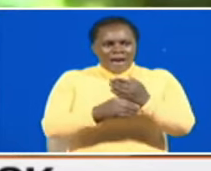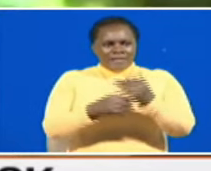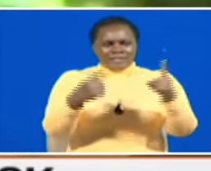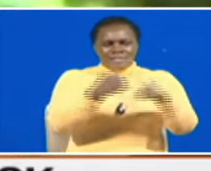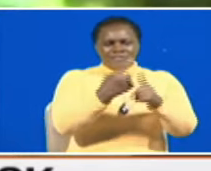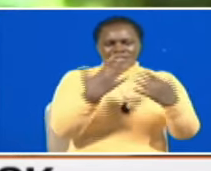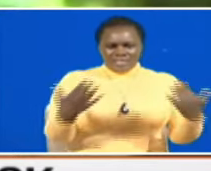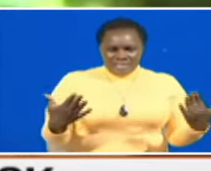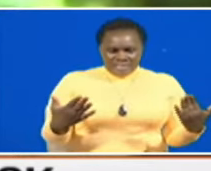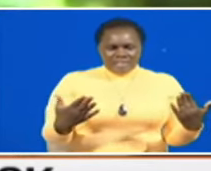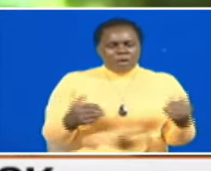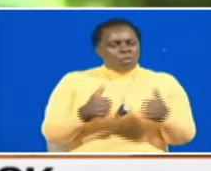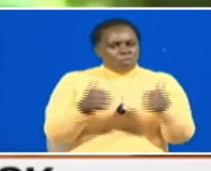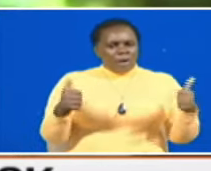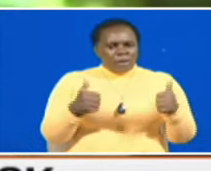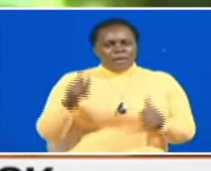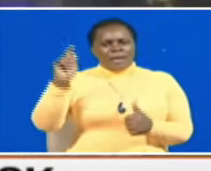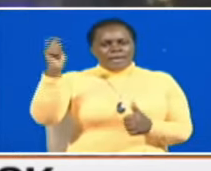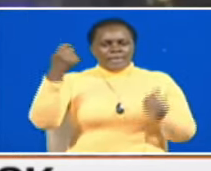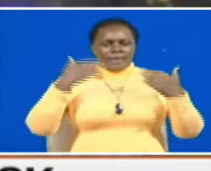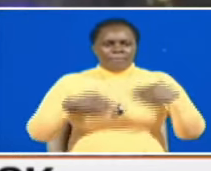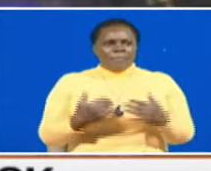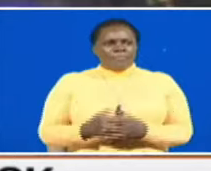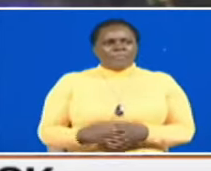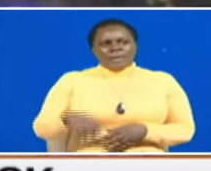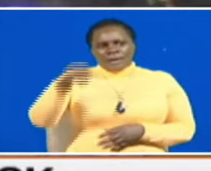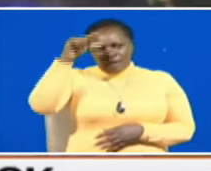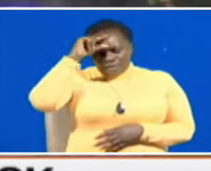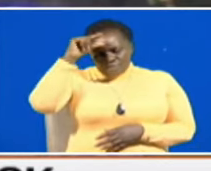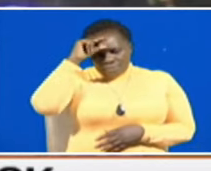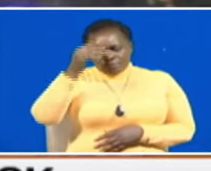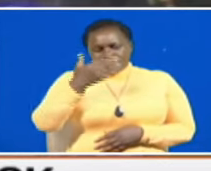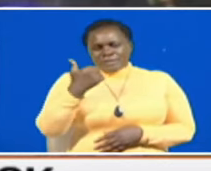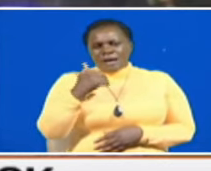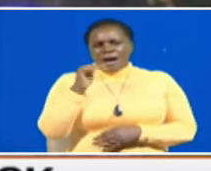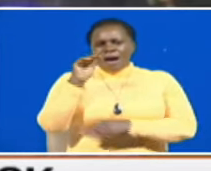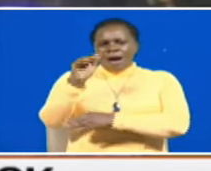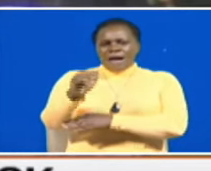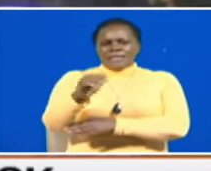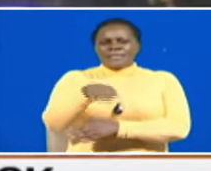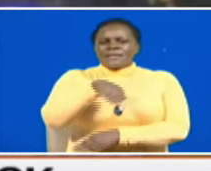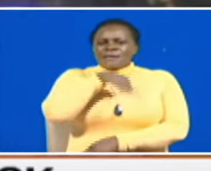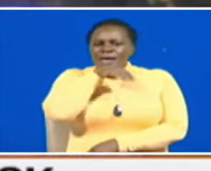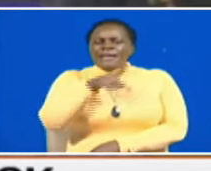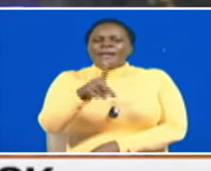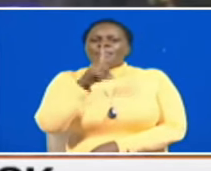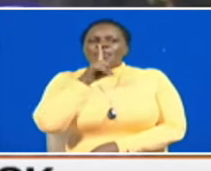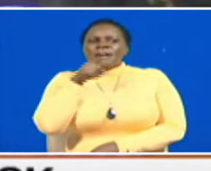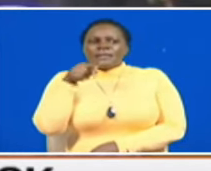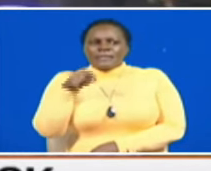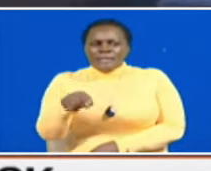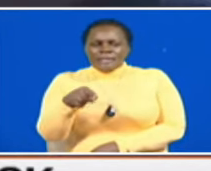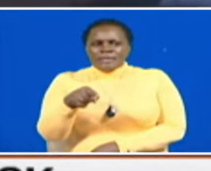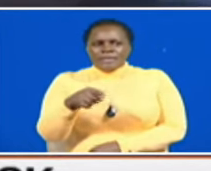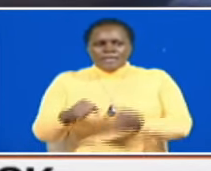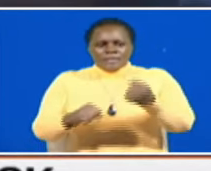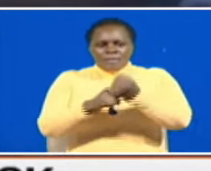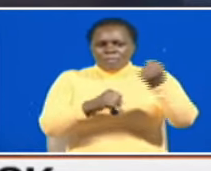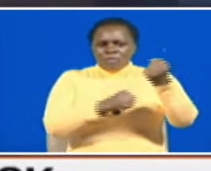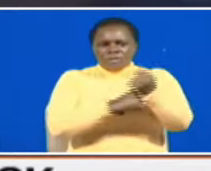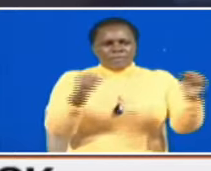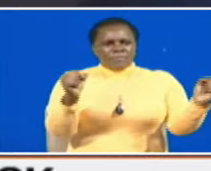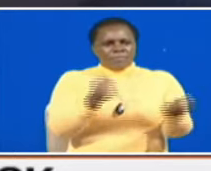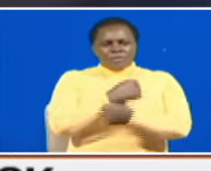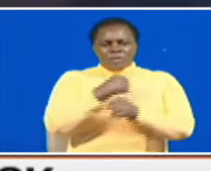then things will be so well for the Kenyan citizens. If the government would have asked Raila to remain silent, his foot soldiers would not be